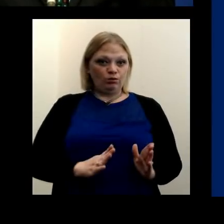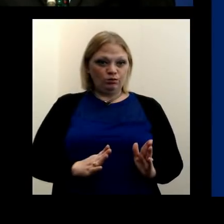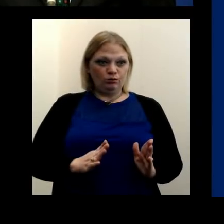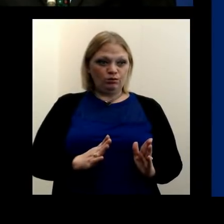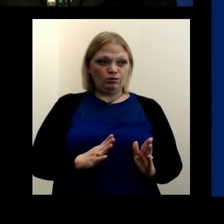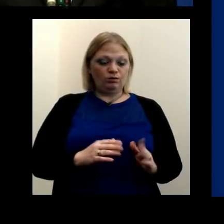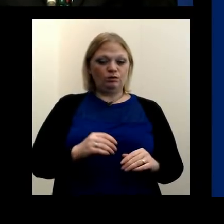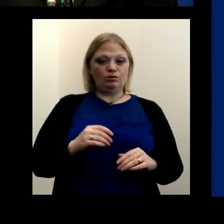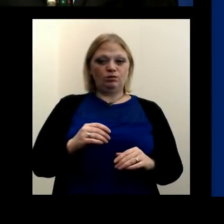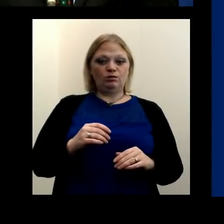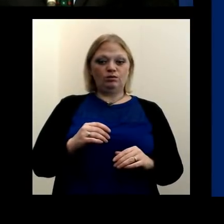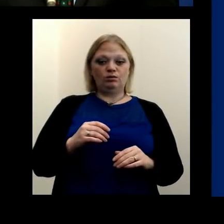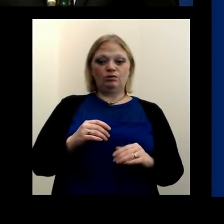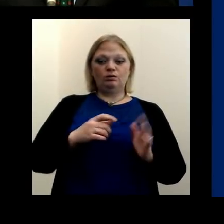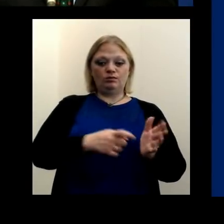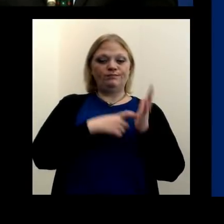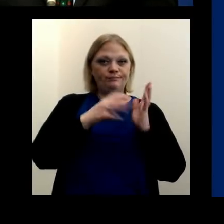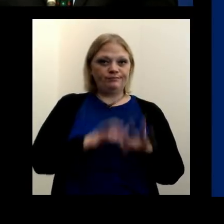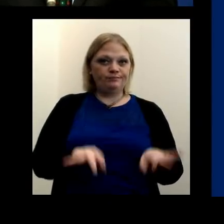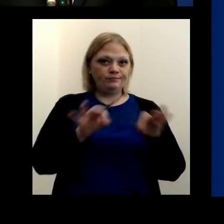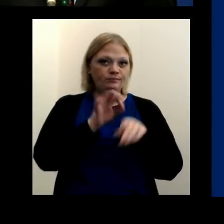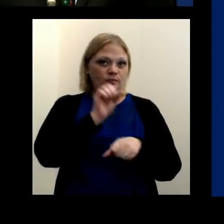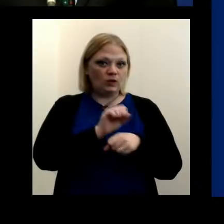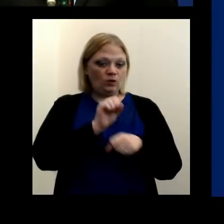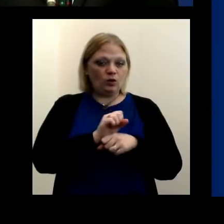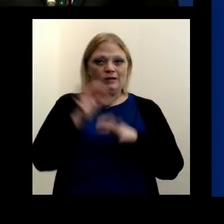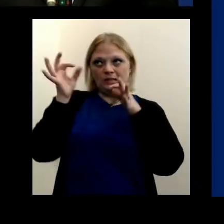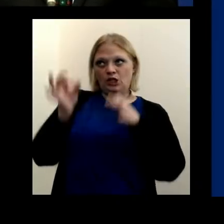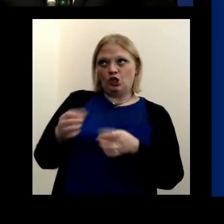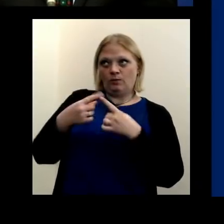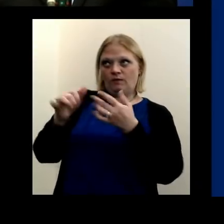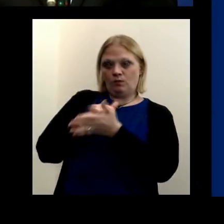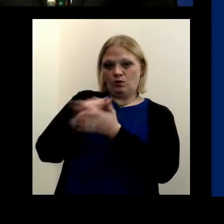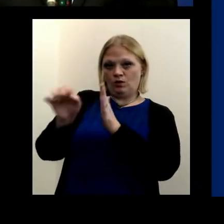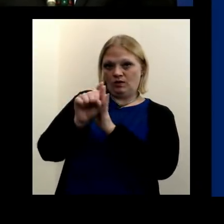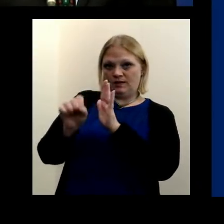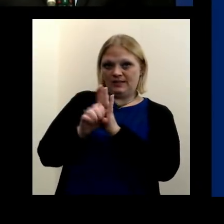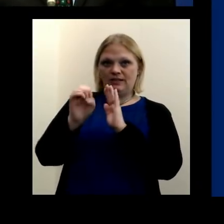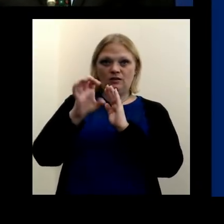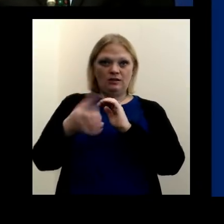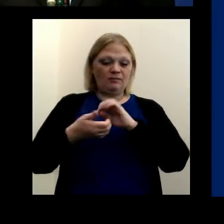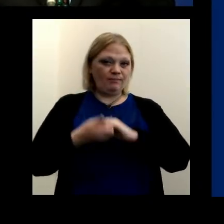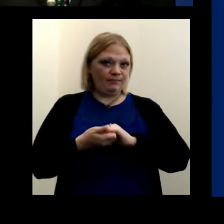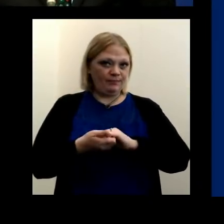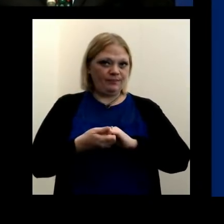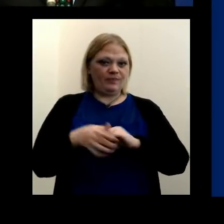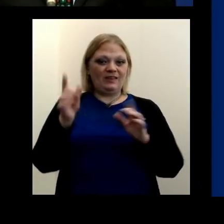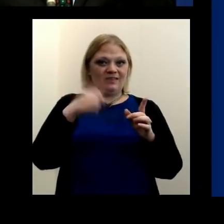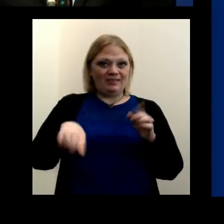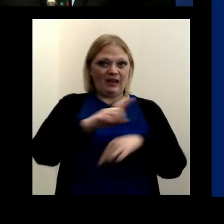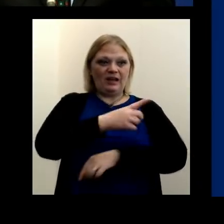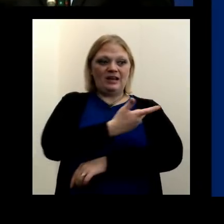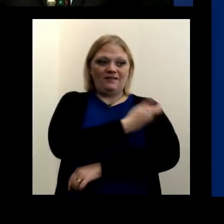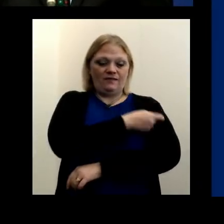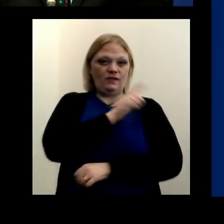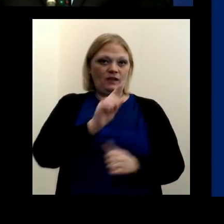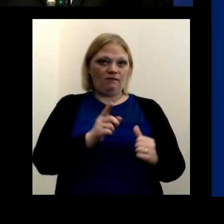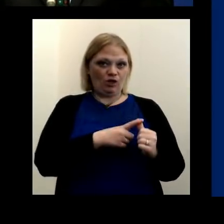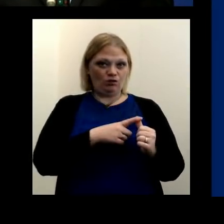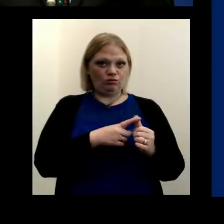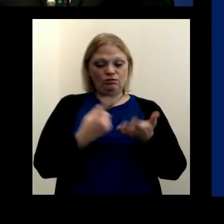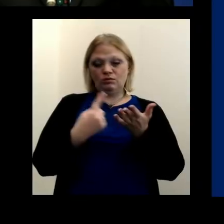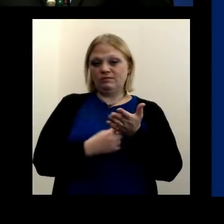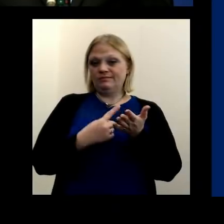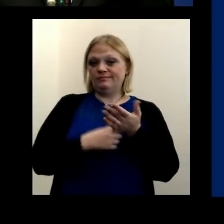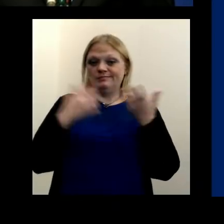be vaccinations of essential workers as determined by New York State, Erie County, and our partners. But the discussions that we're already